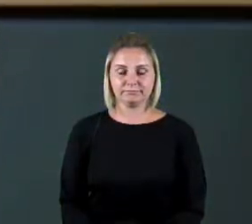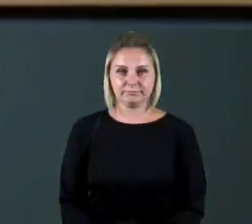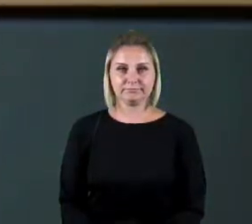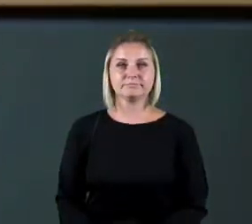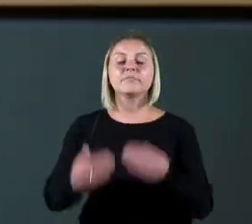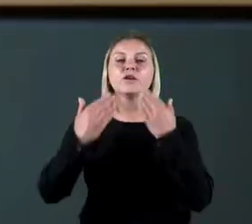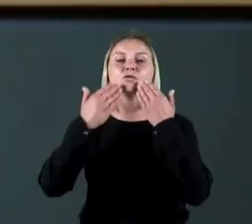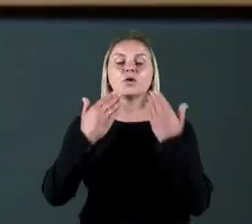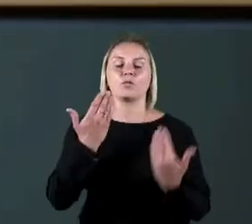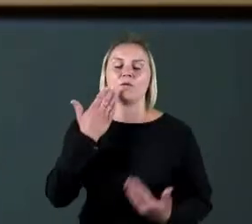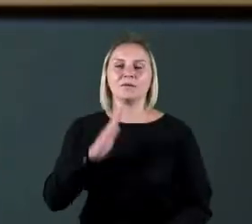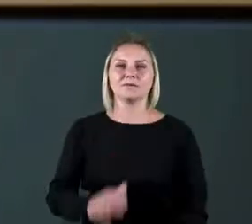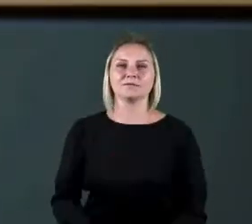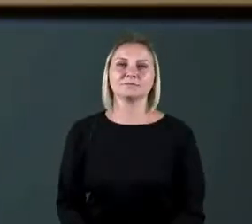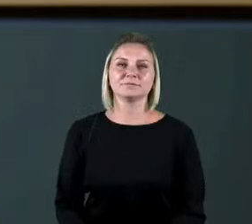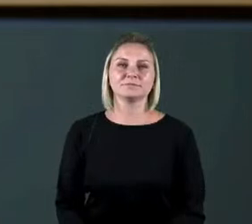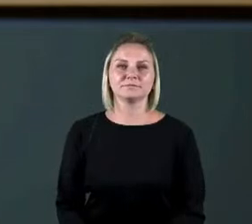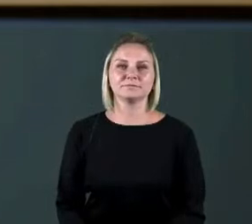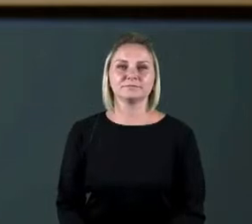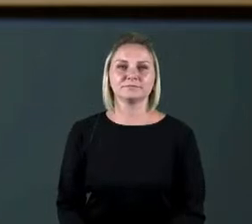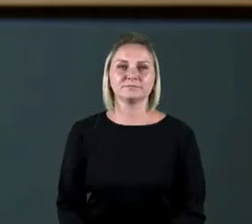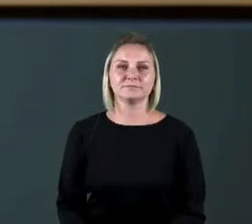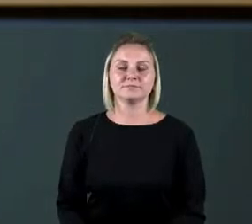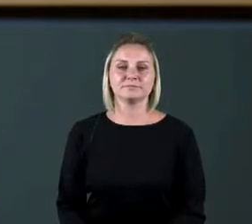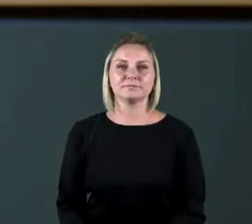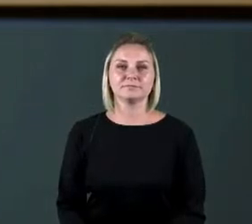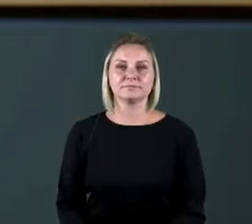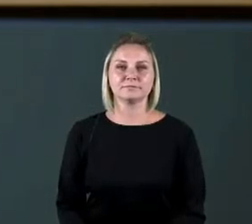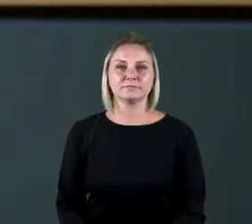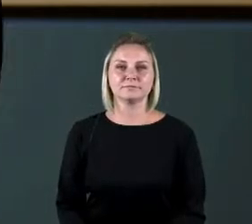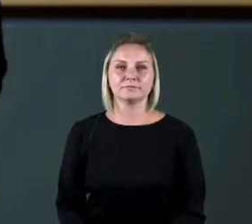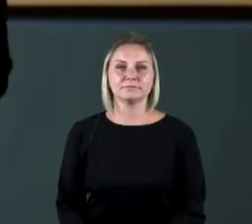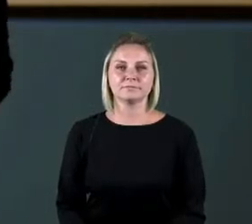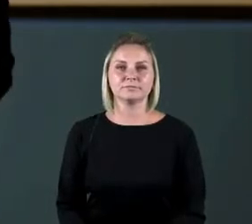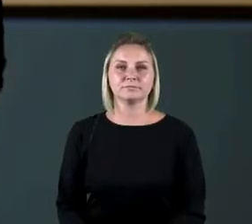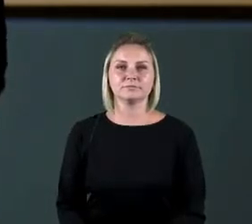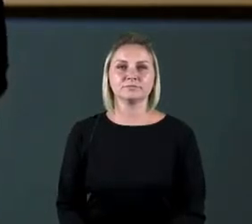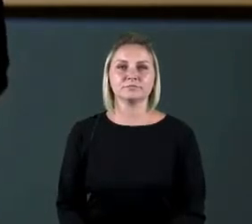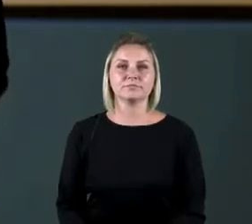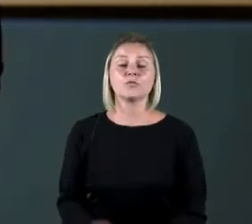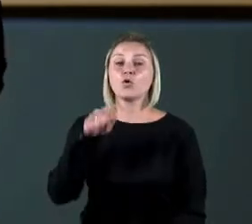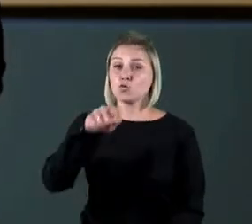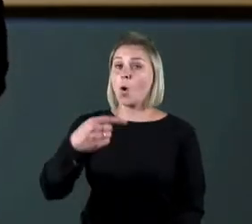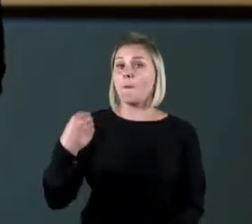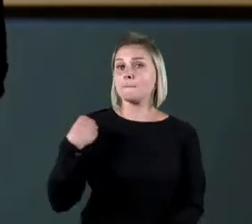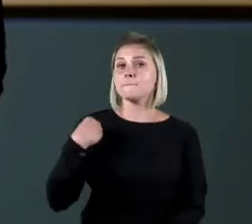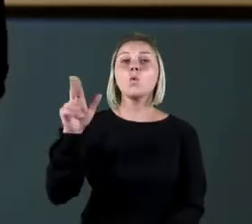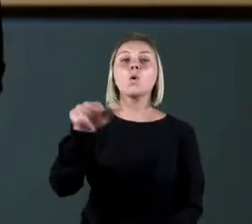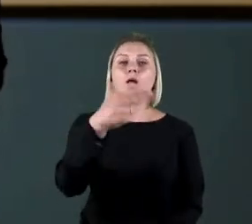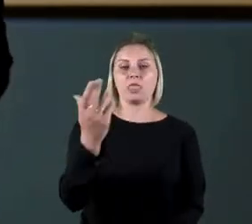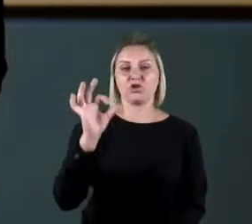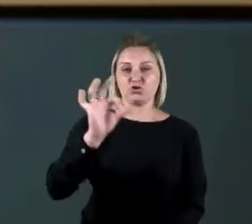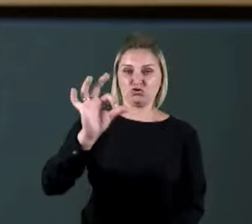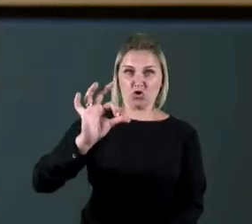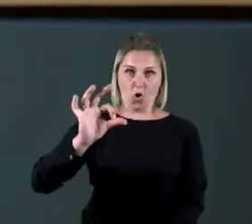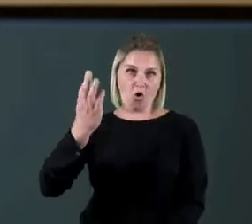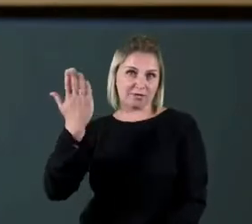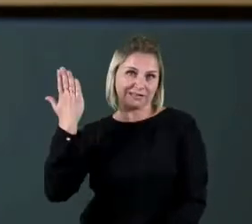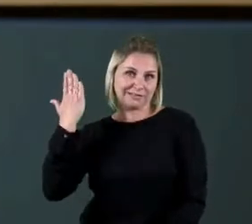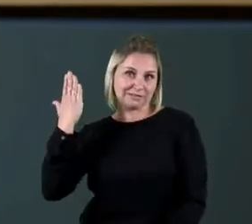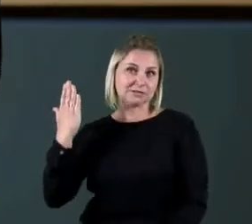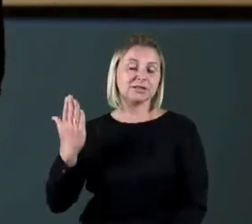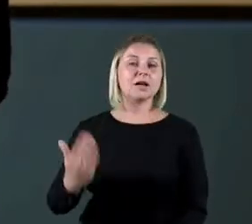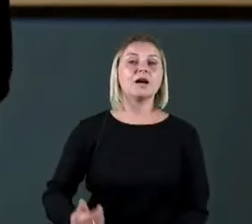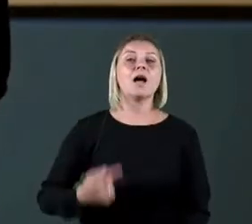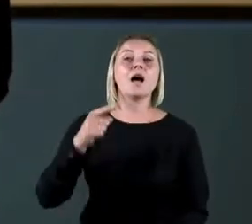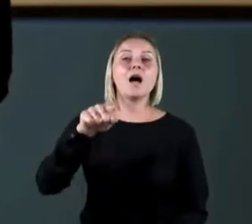Thank you. So that happened only last Wednesday. We launched our new urban agenda